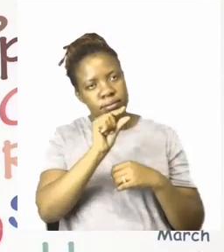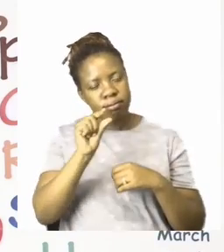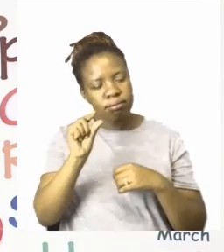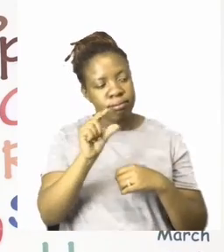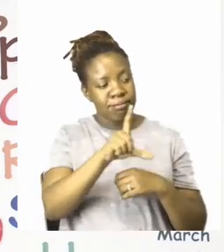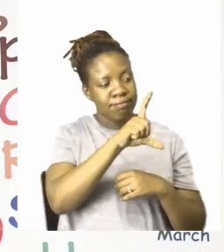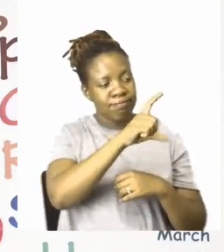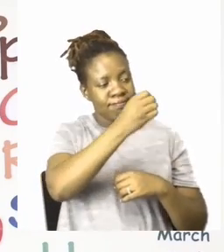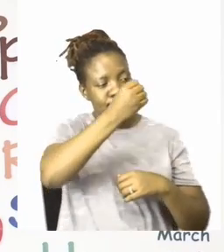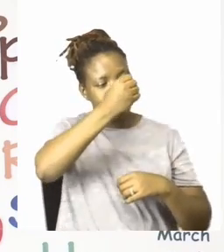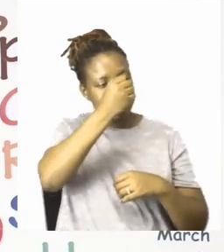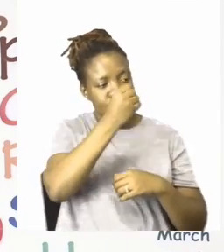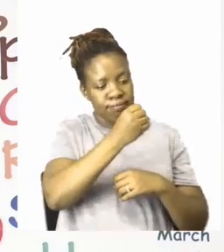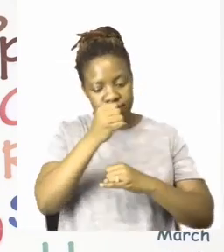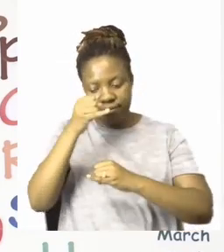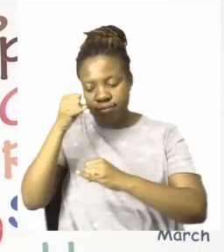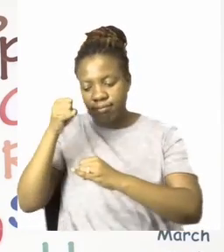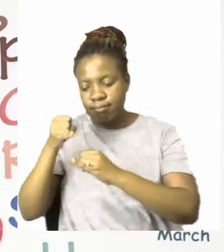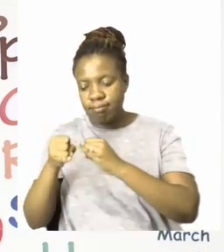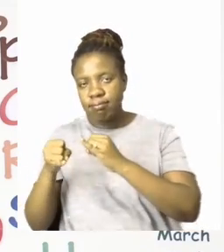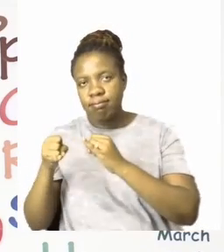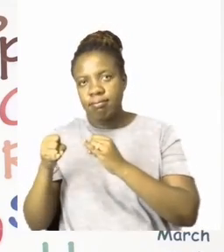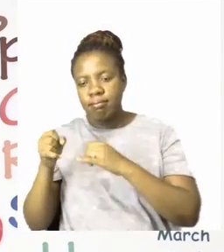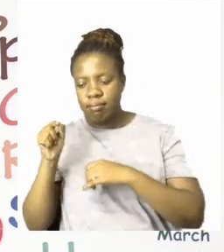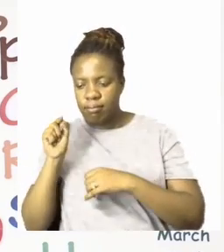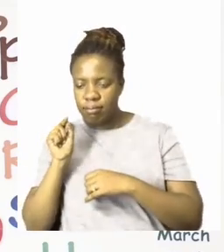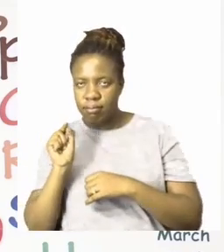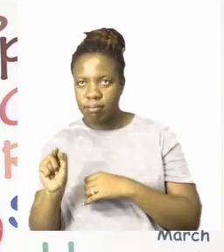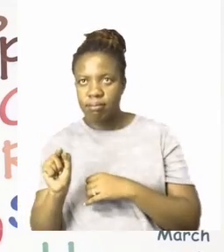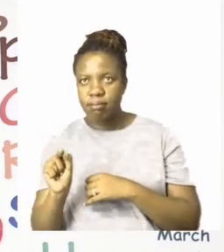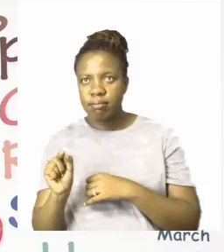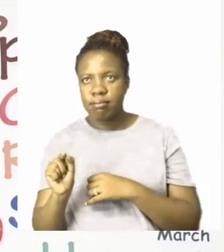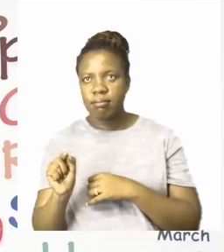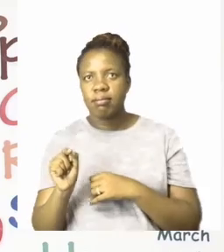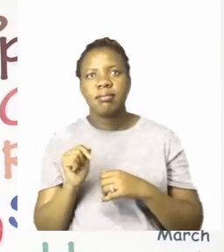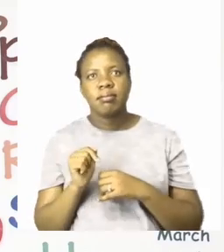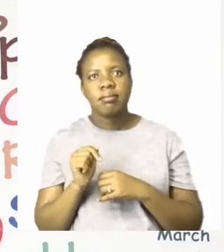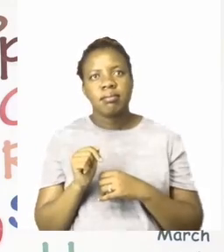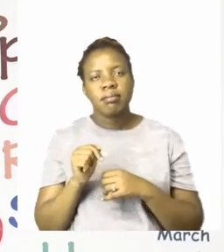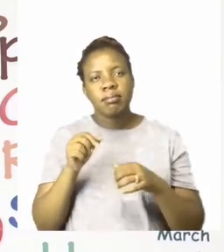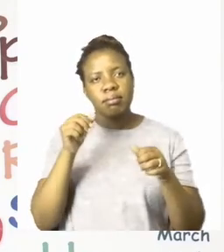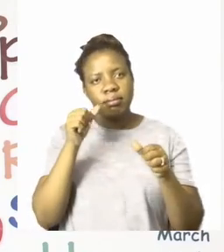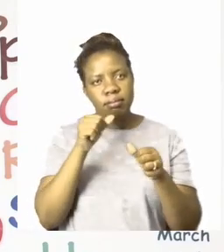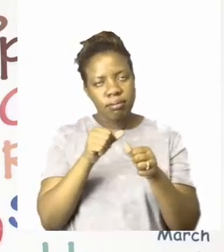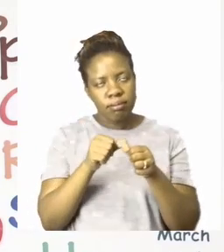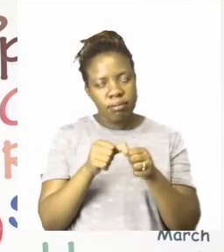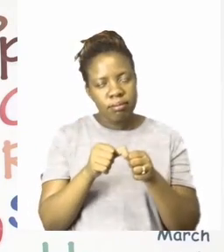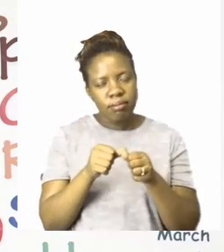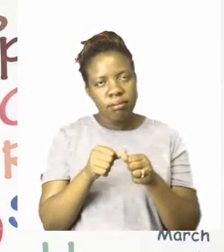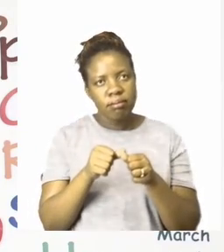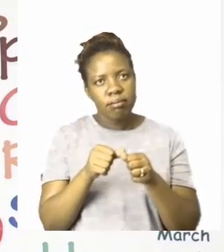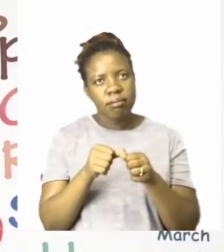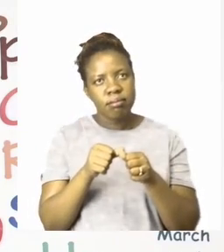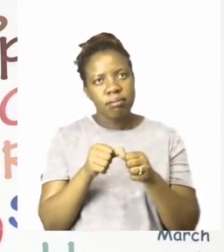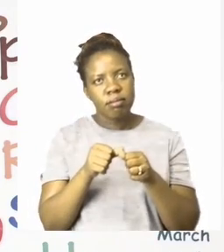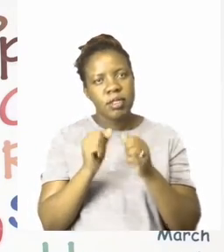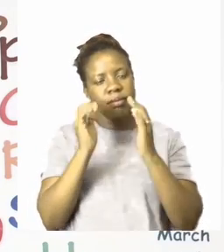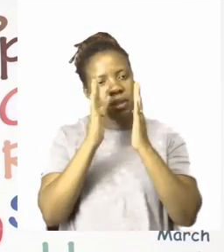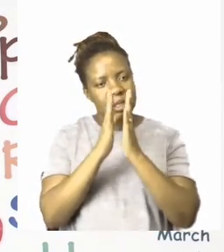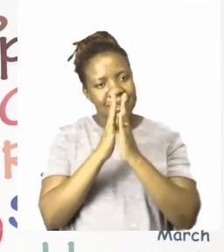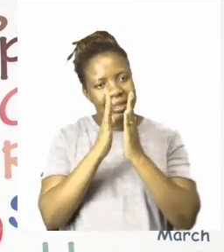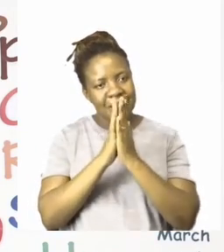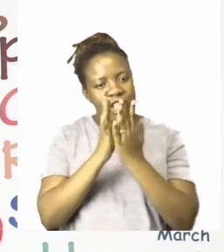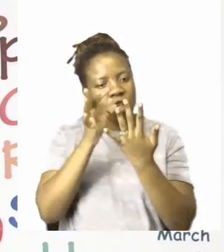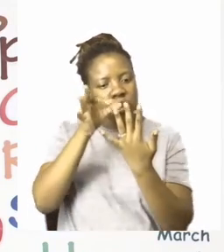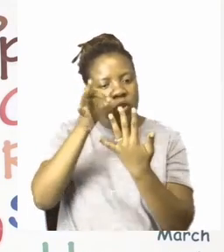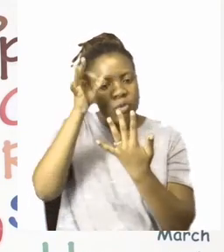your sentence with a full stop. Now remember, everyone, you have to choose 6